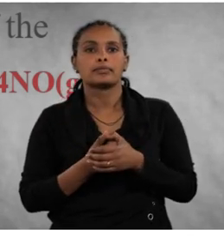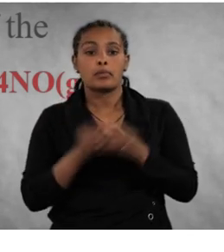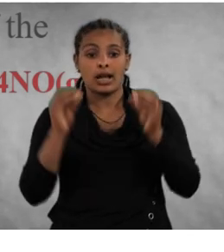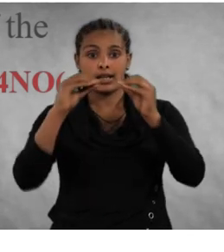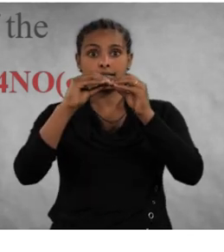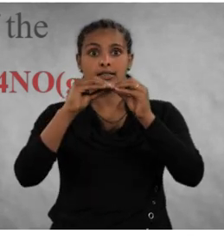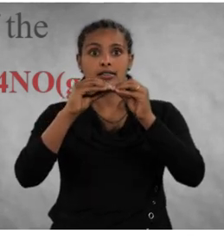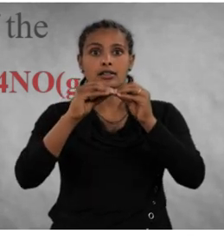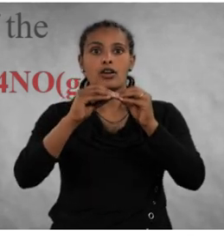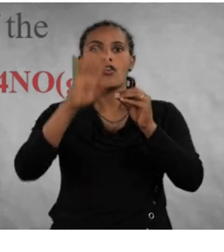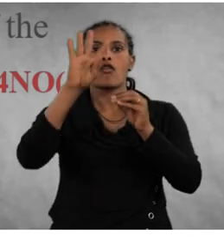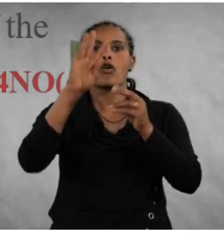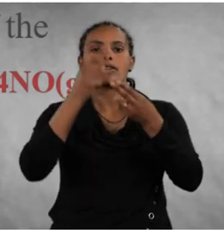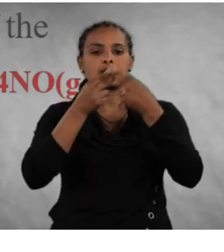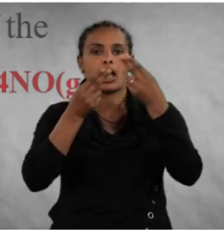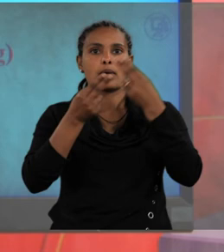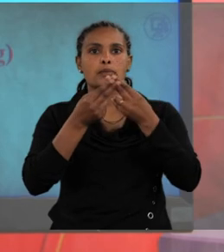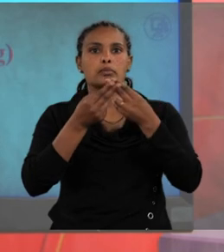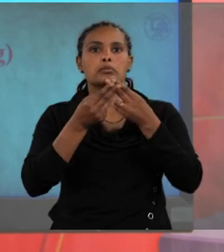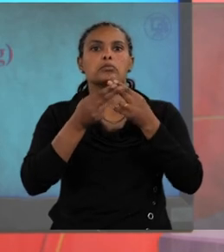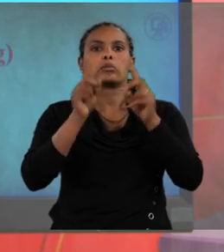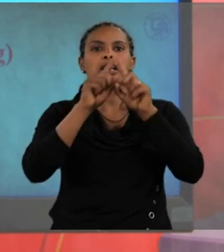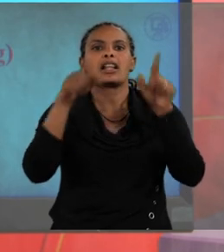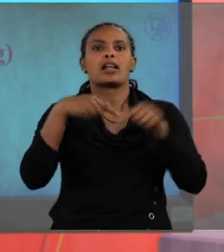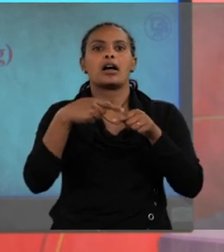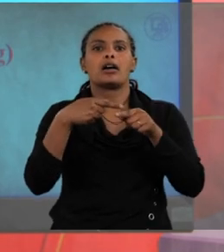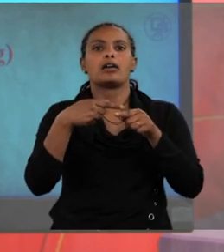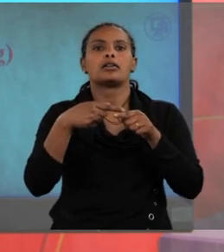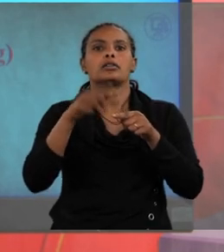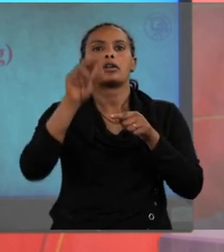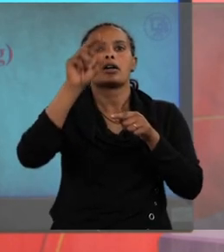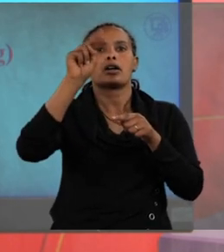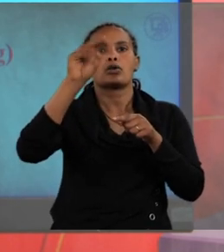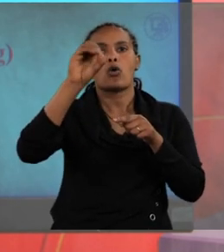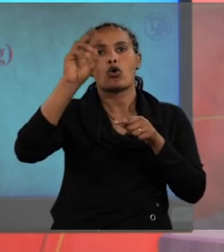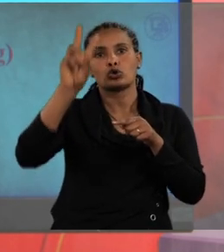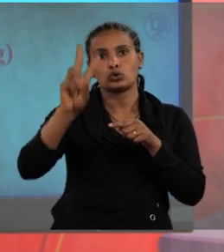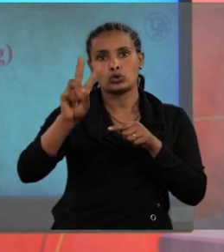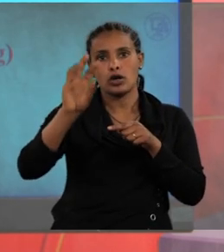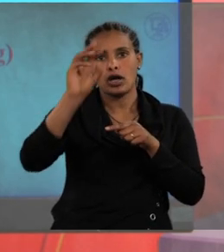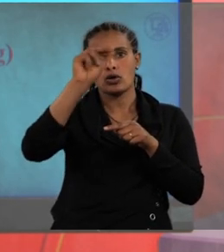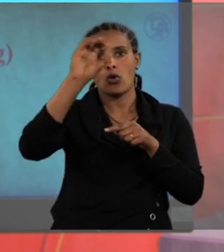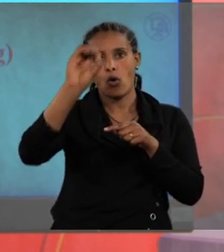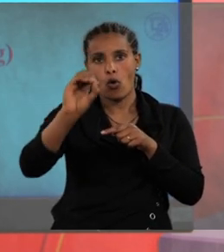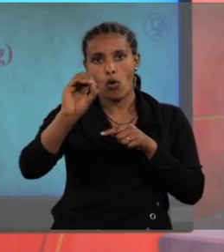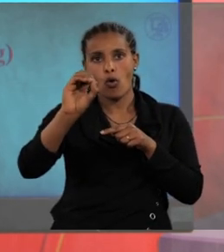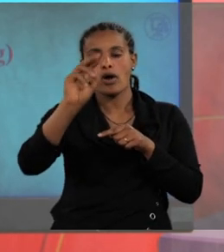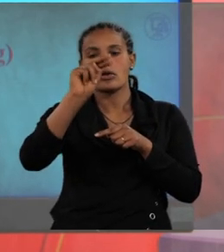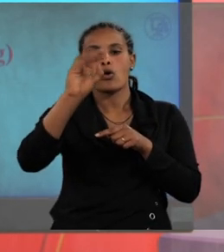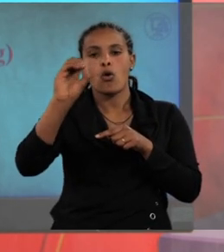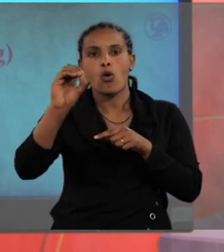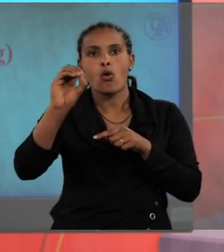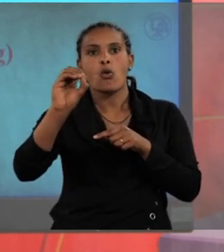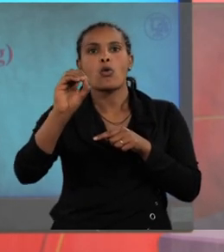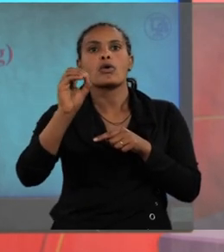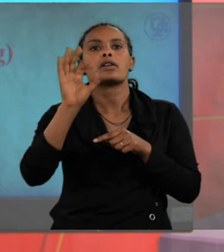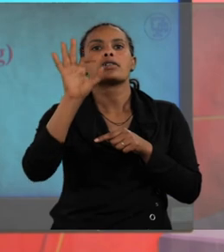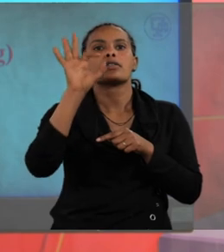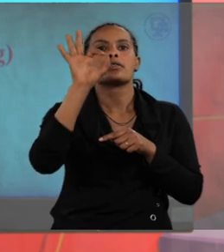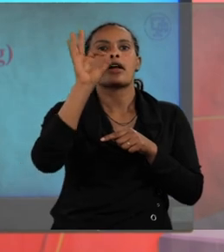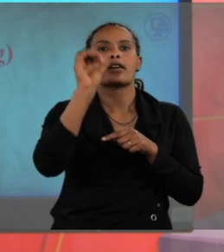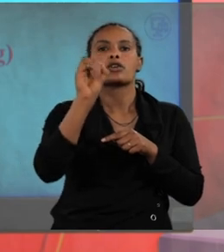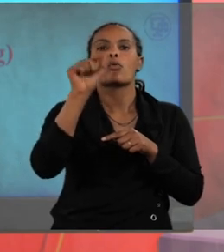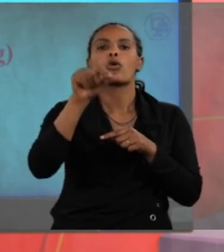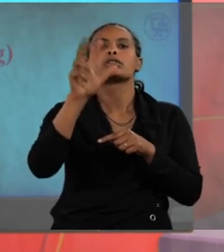plus four times delta H naught formation of nitrogen monoxide. Nitrogen monoxide is